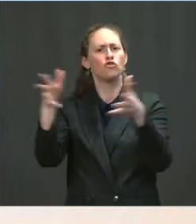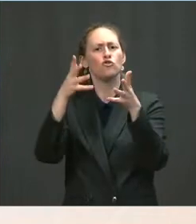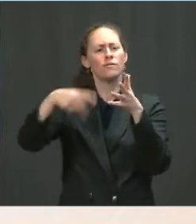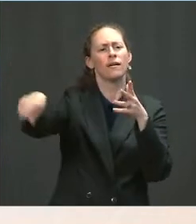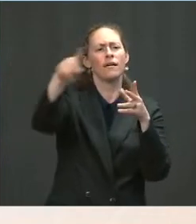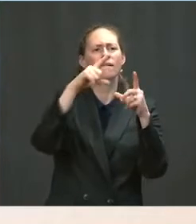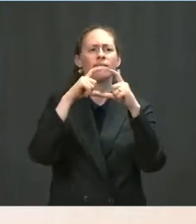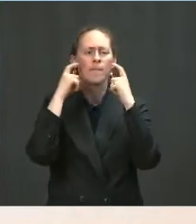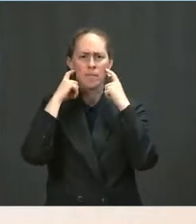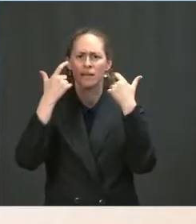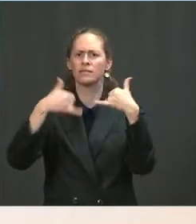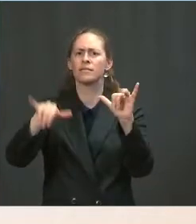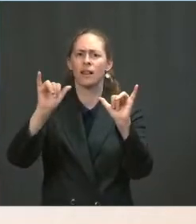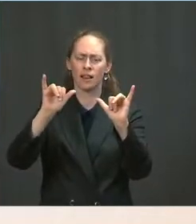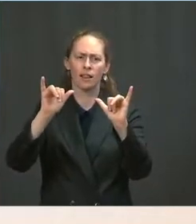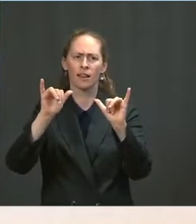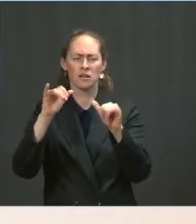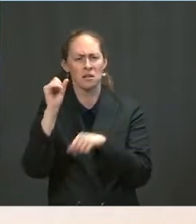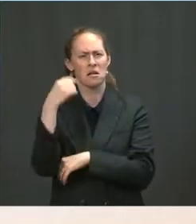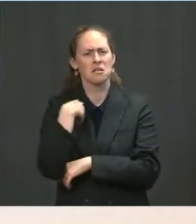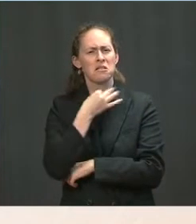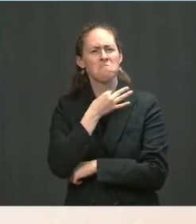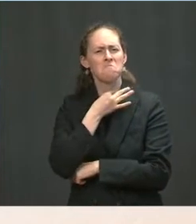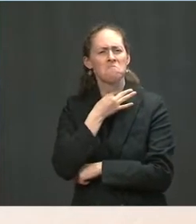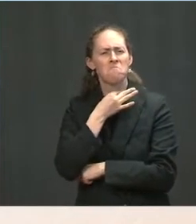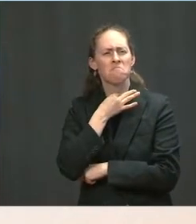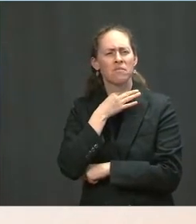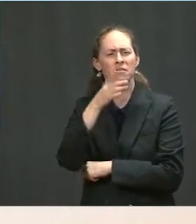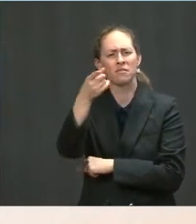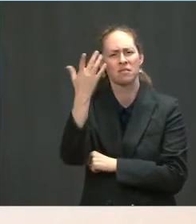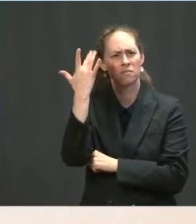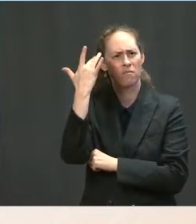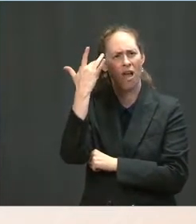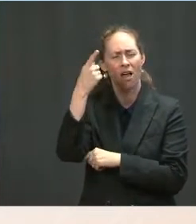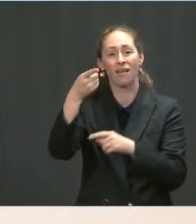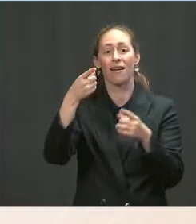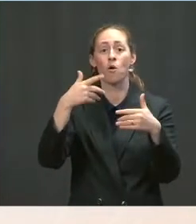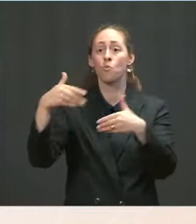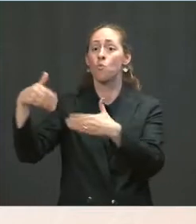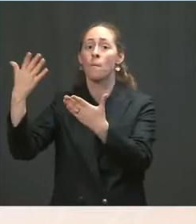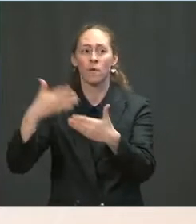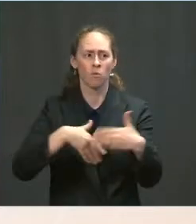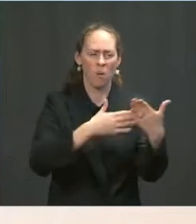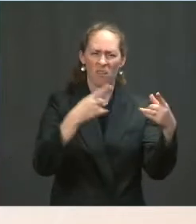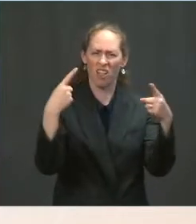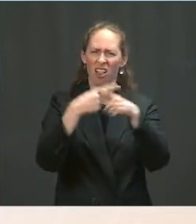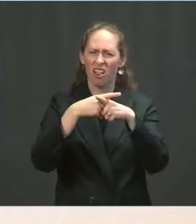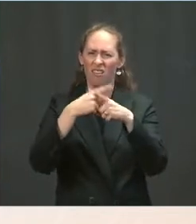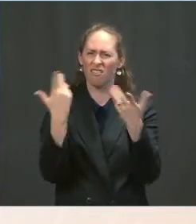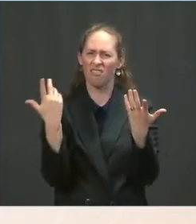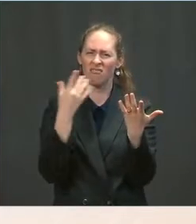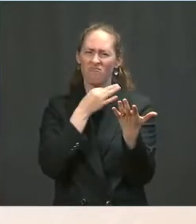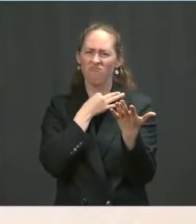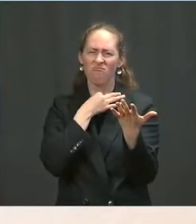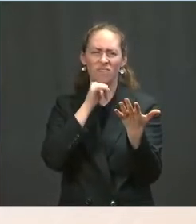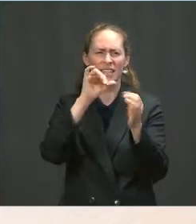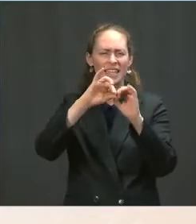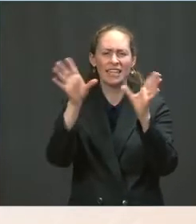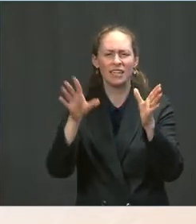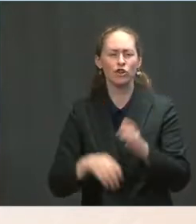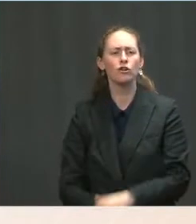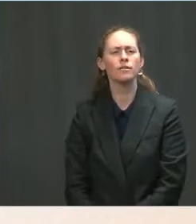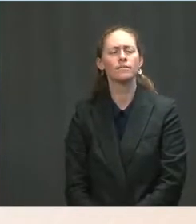the recommendations match? And two, should the American public anticipate updated guidance